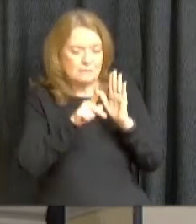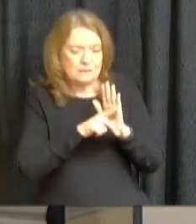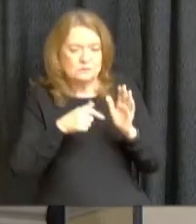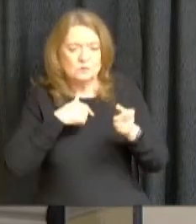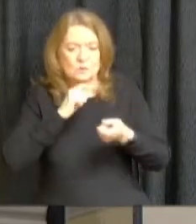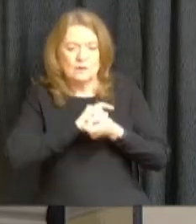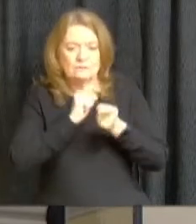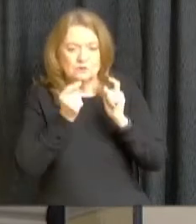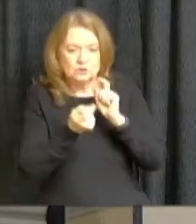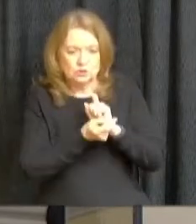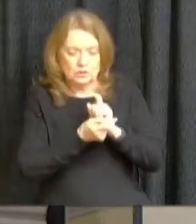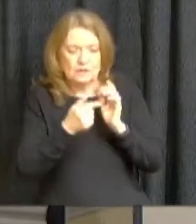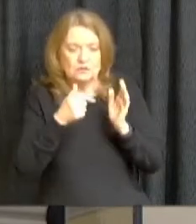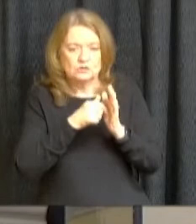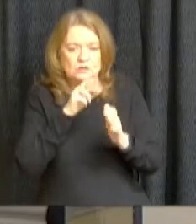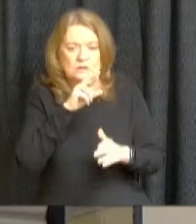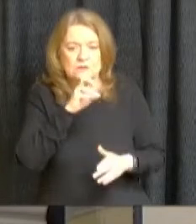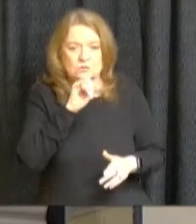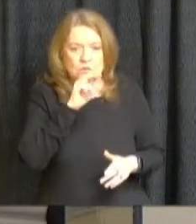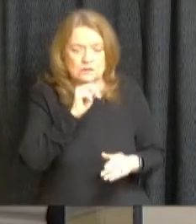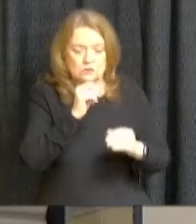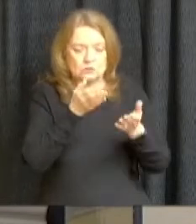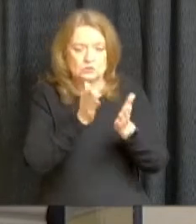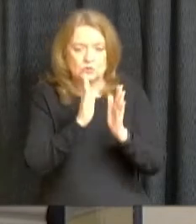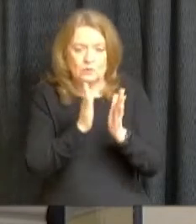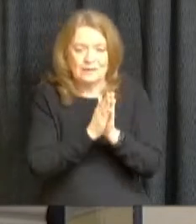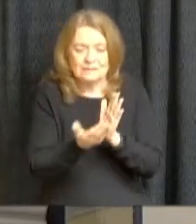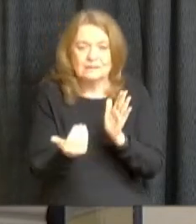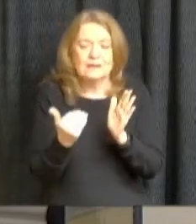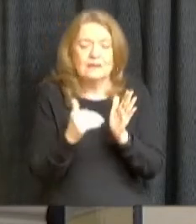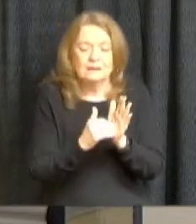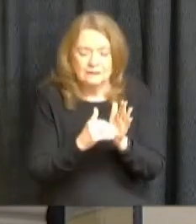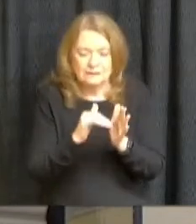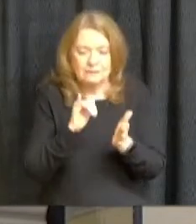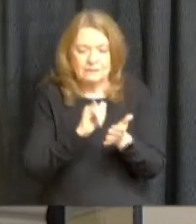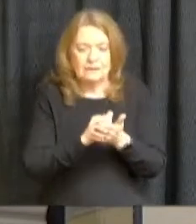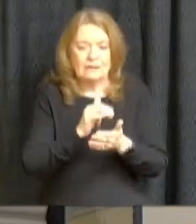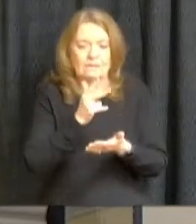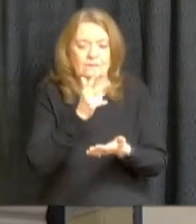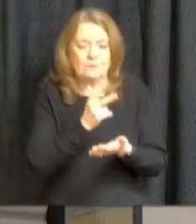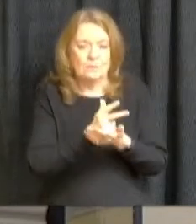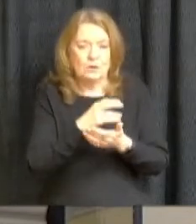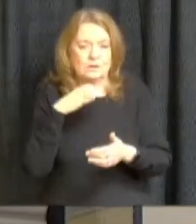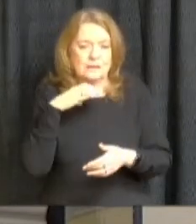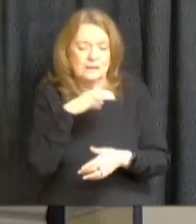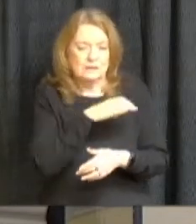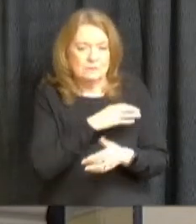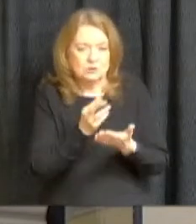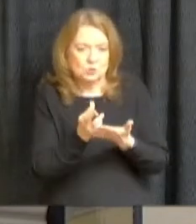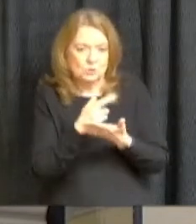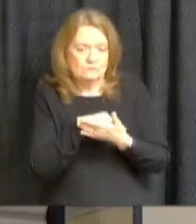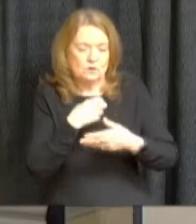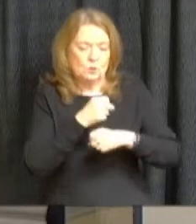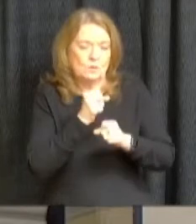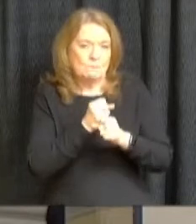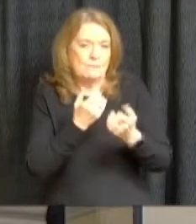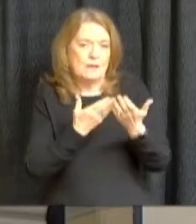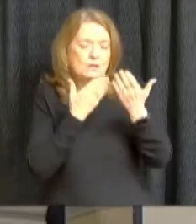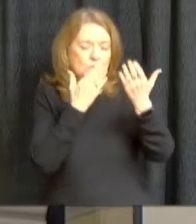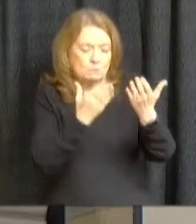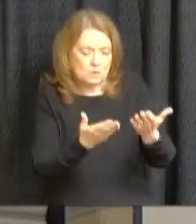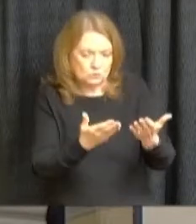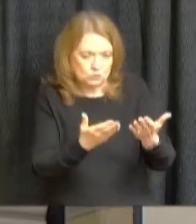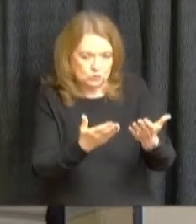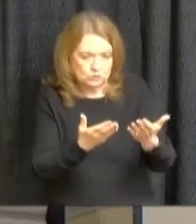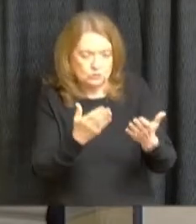changed this resolution to ask again that the parking commission review and make a motion